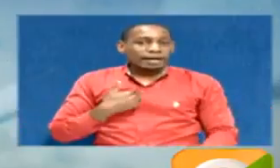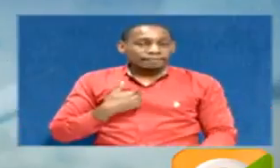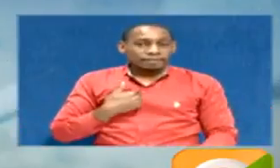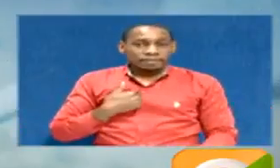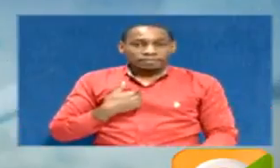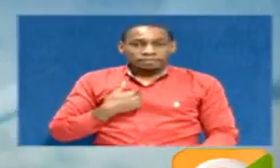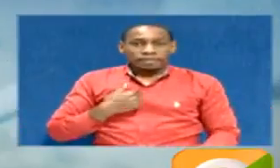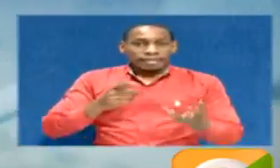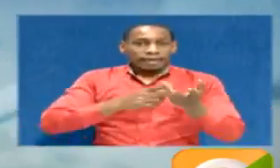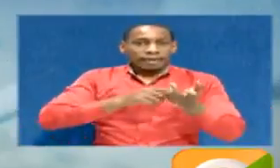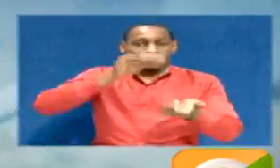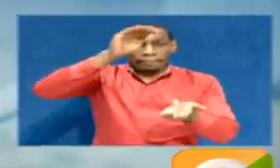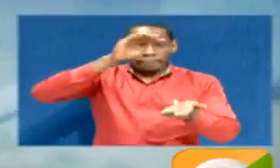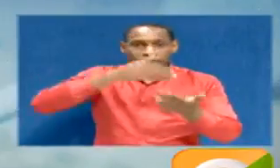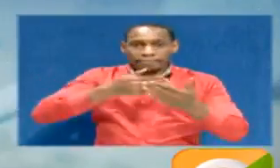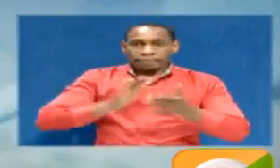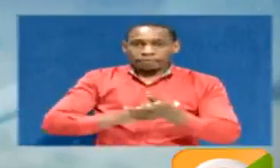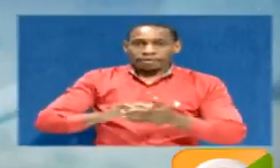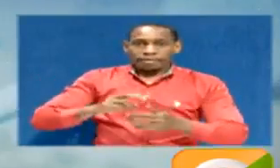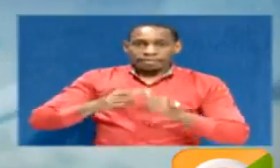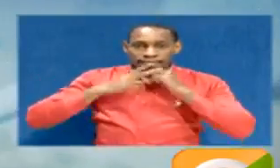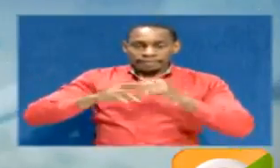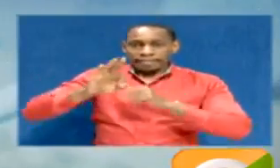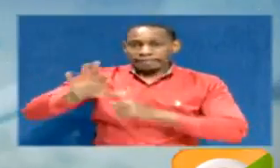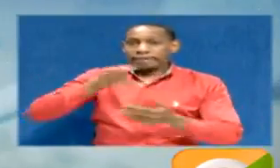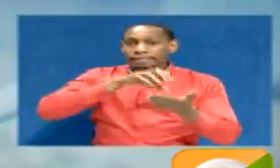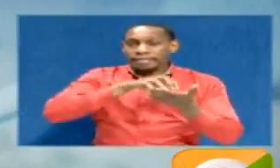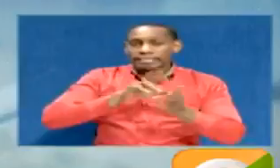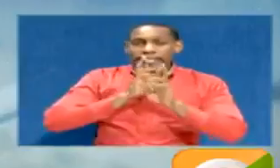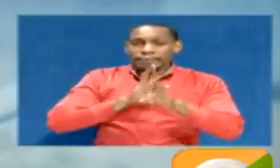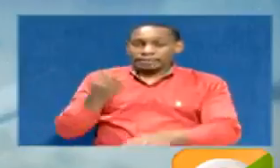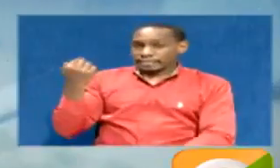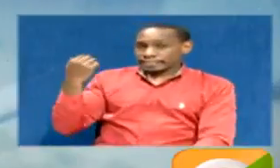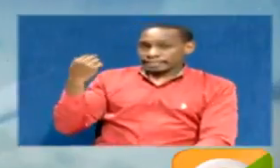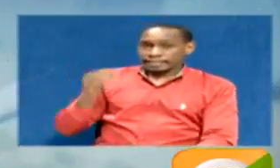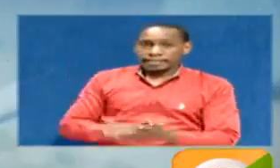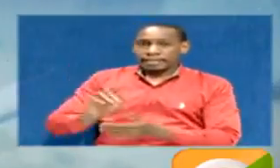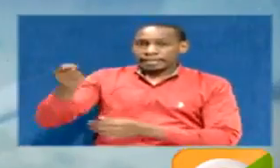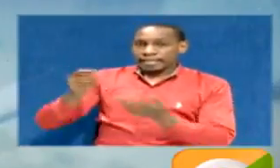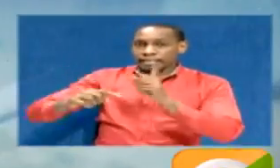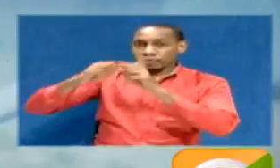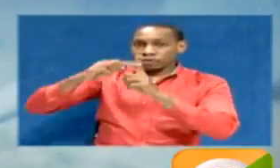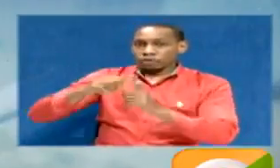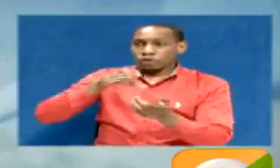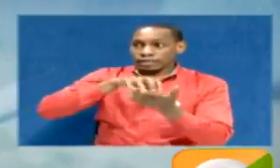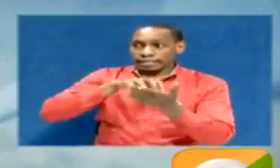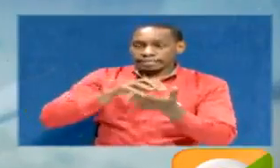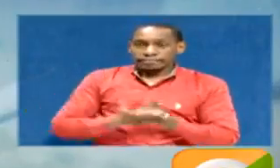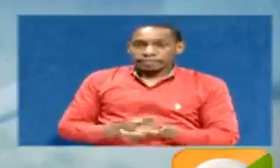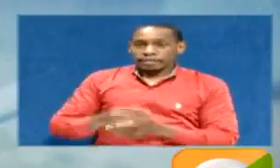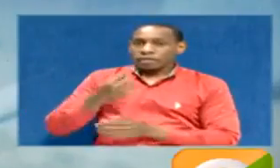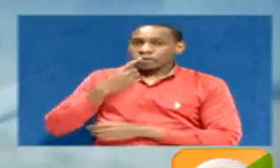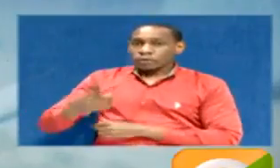a significant drop from the 735 cases recorded yesterday. The country's total caseload is